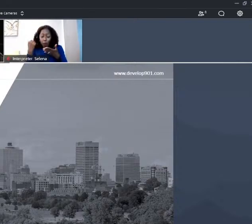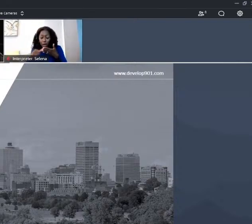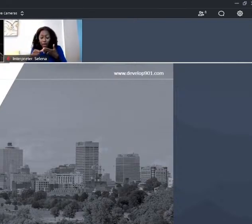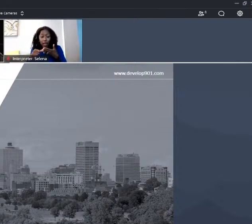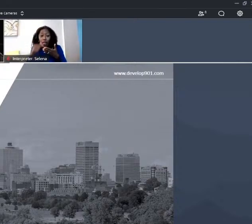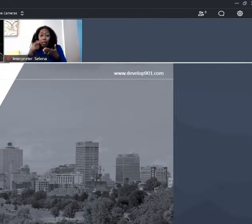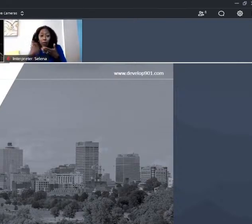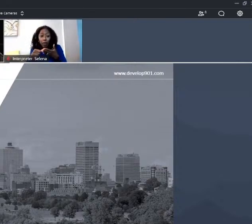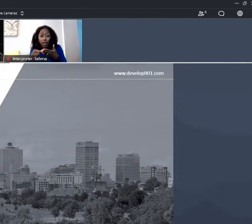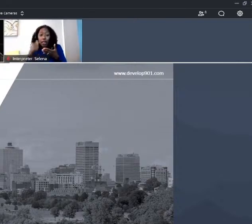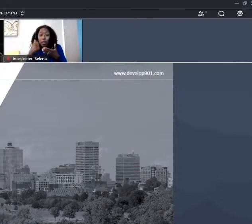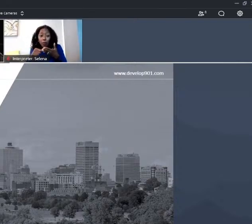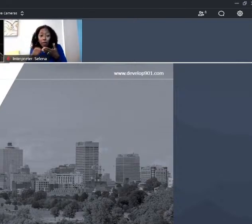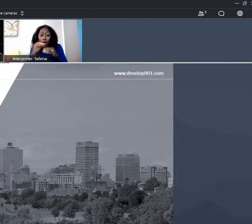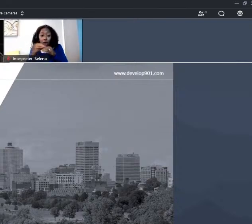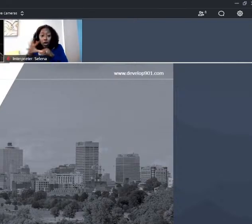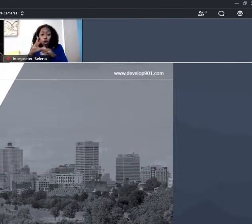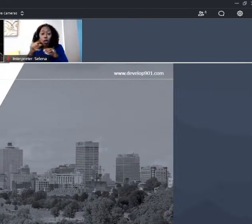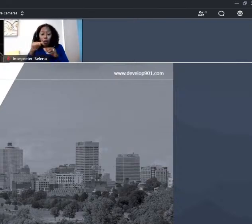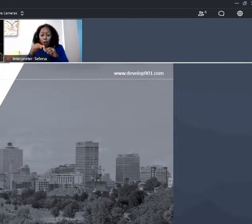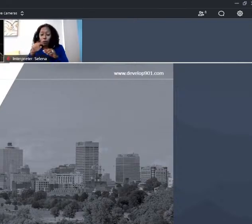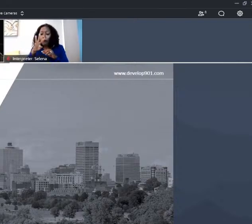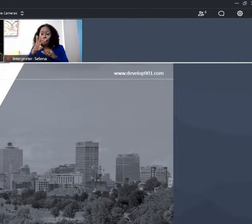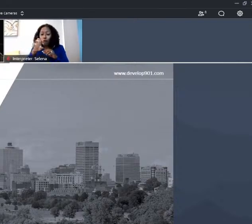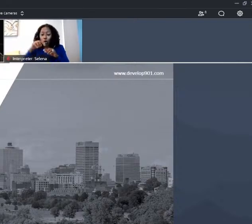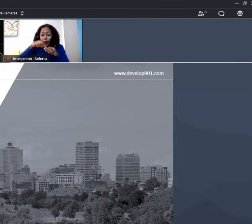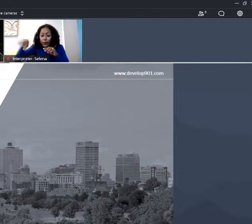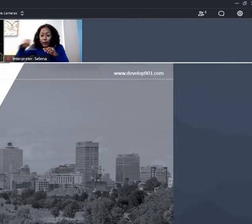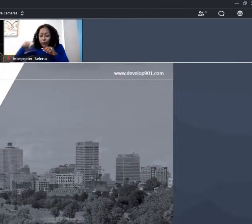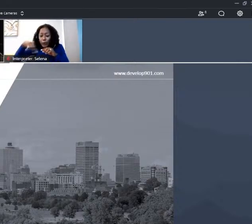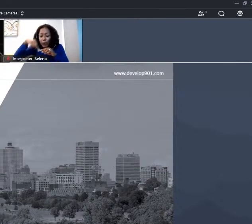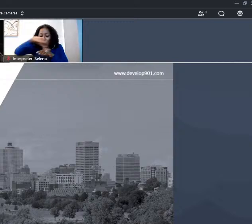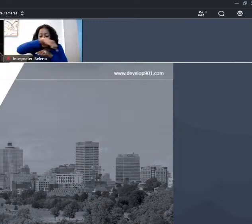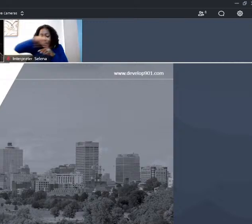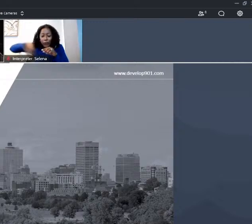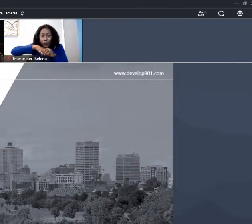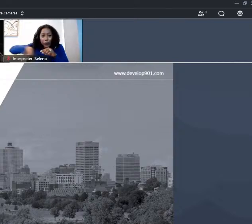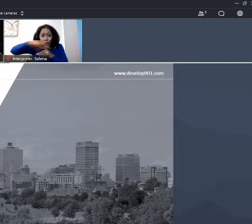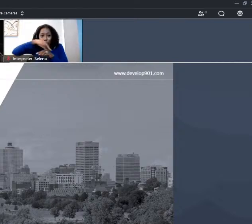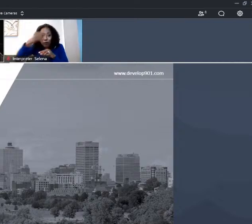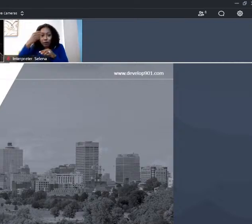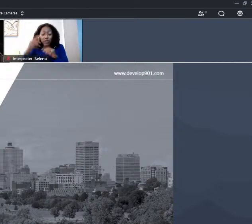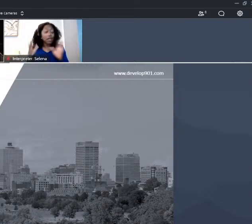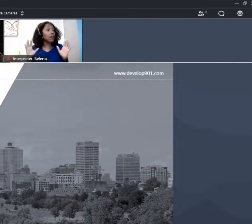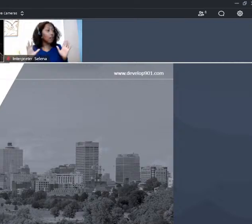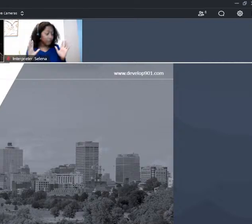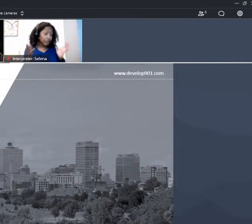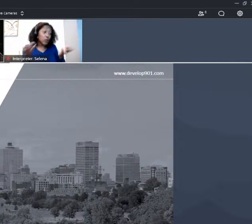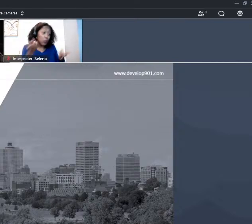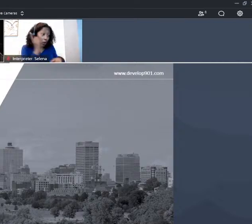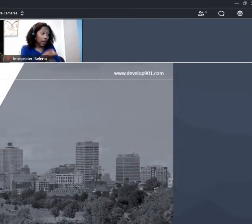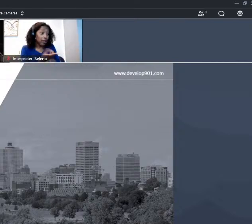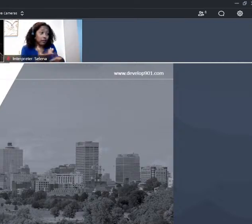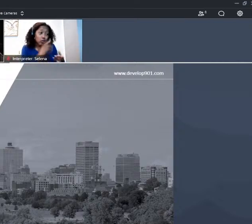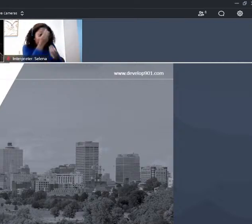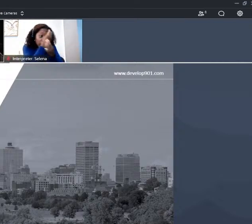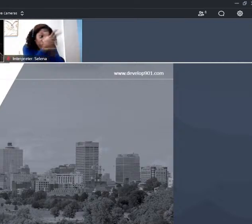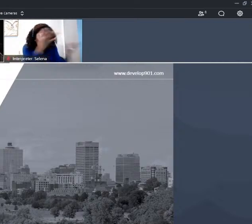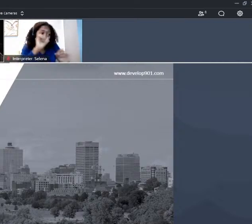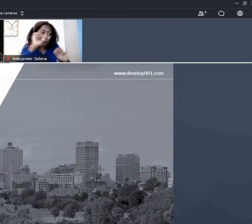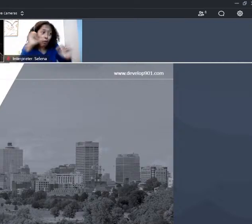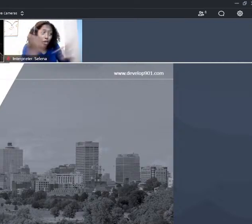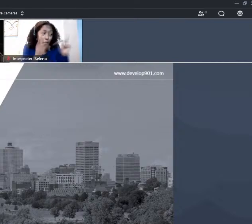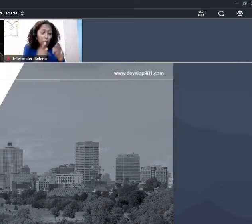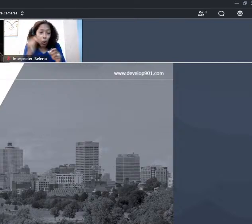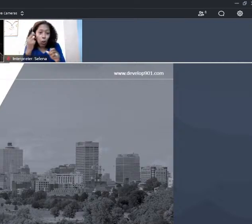Hello, that's what I want to hear. So don't put Raleigh in there, okay? Yes, and